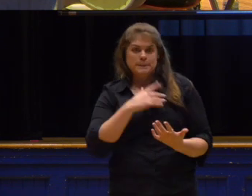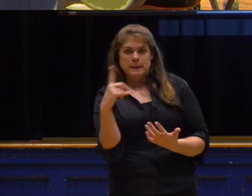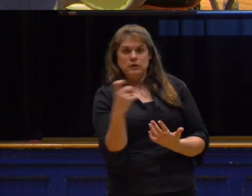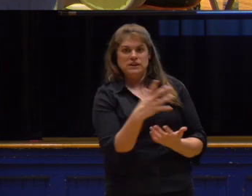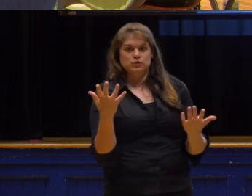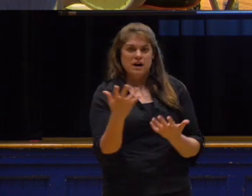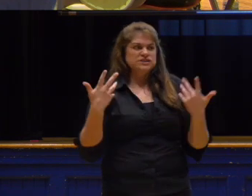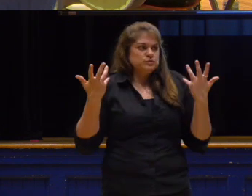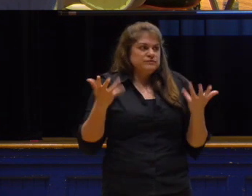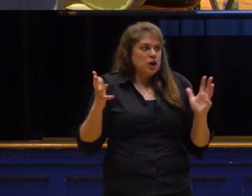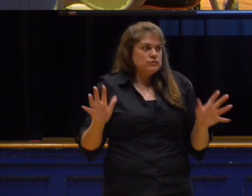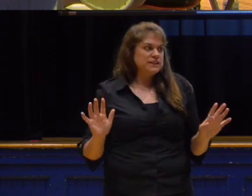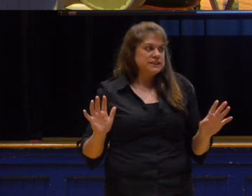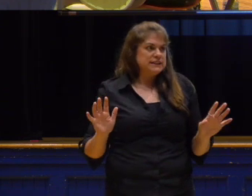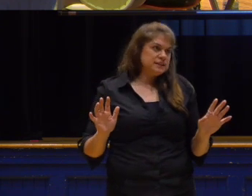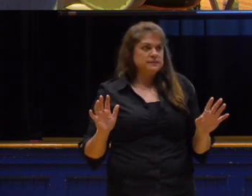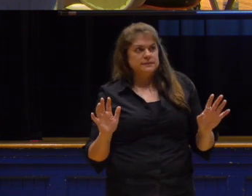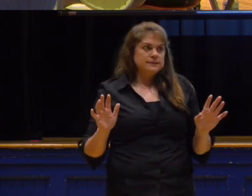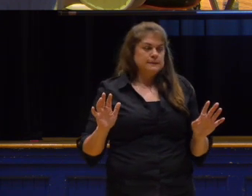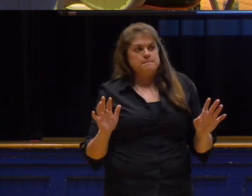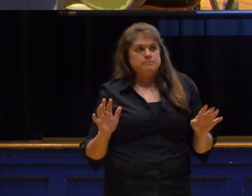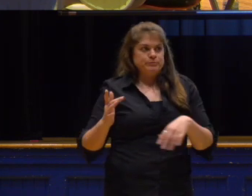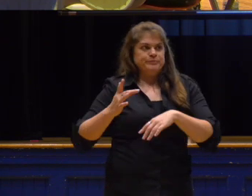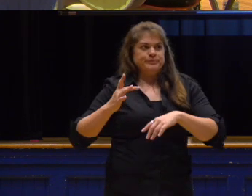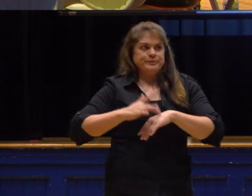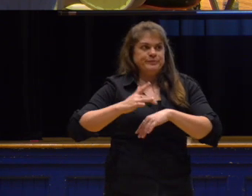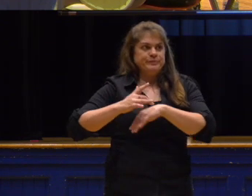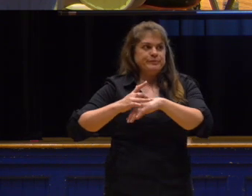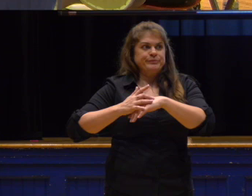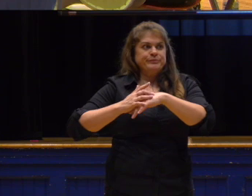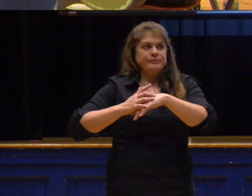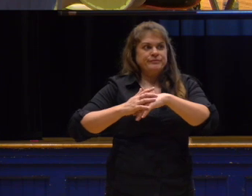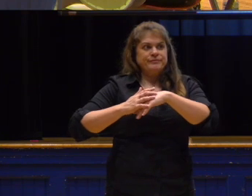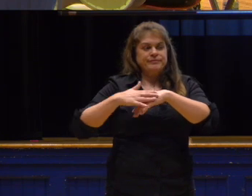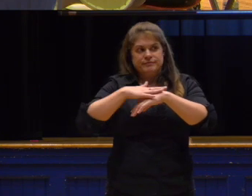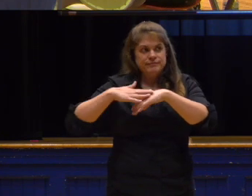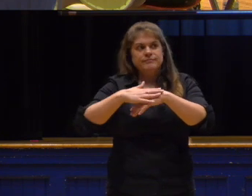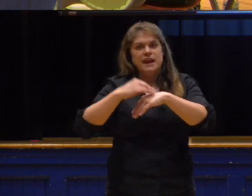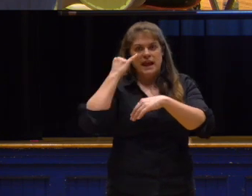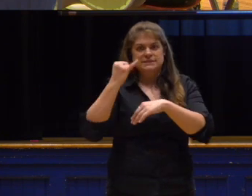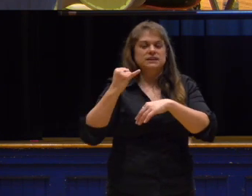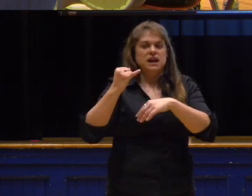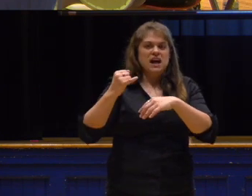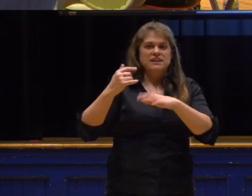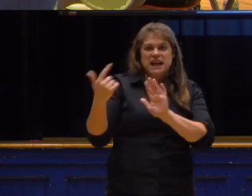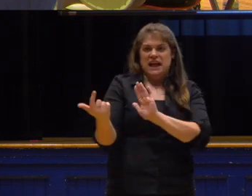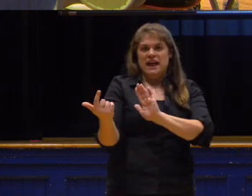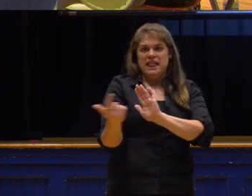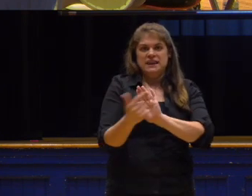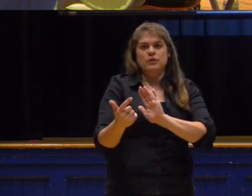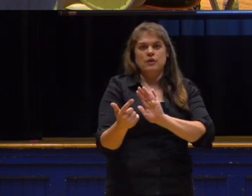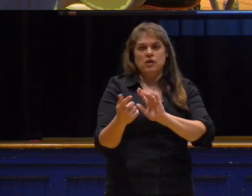So my question, since we've already kind of tipped on the idea of the